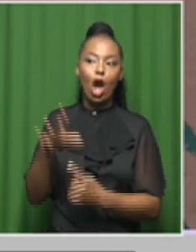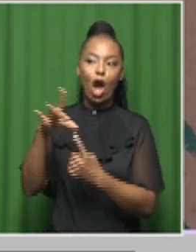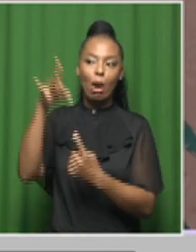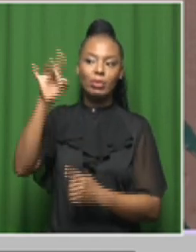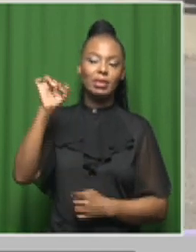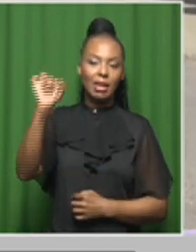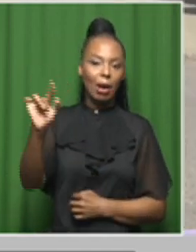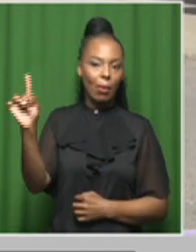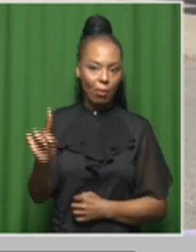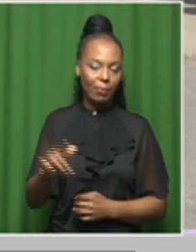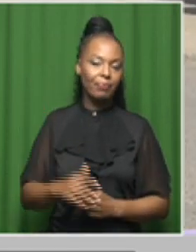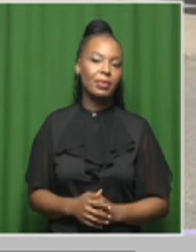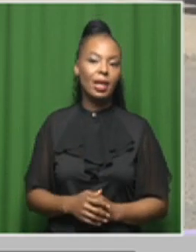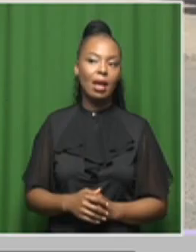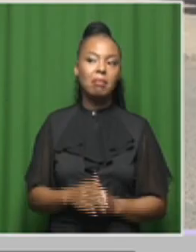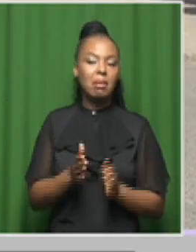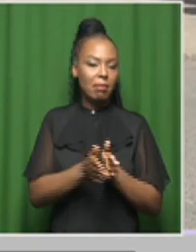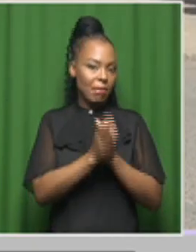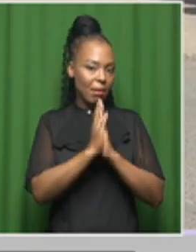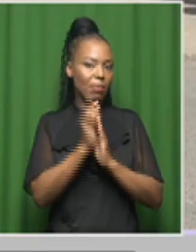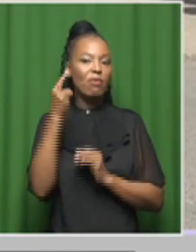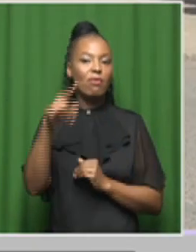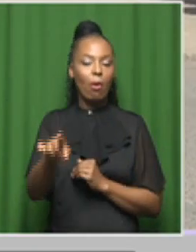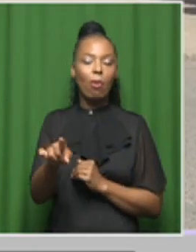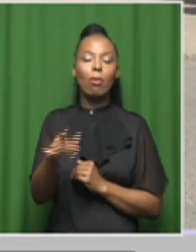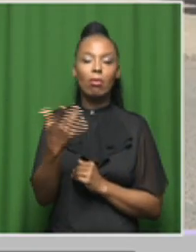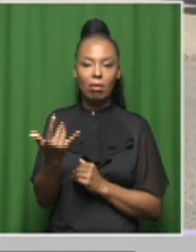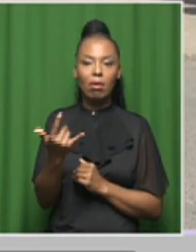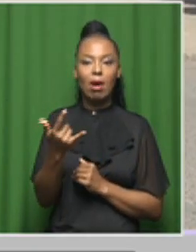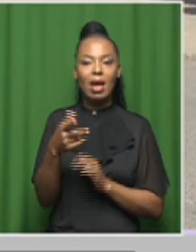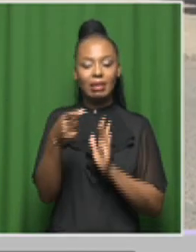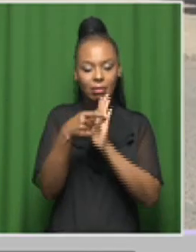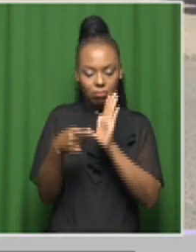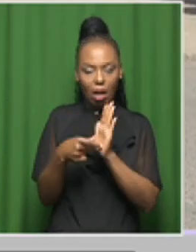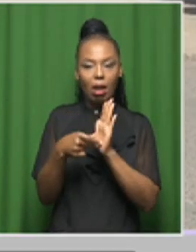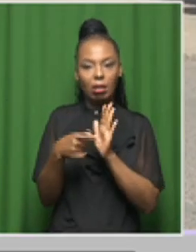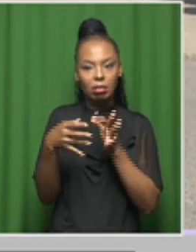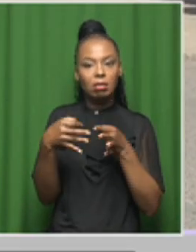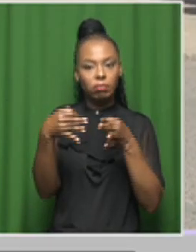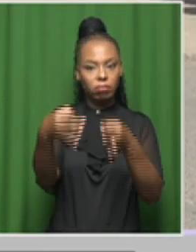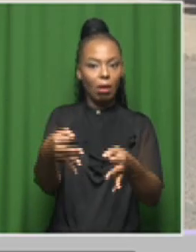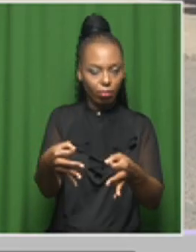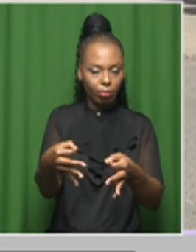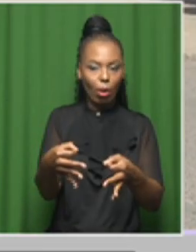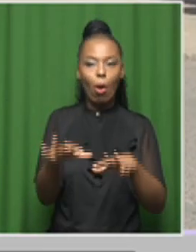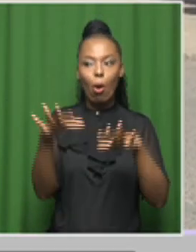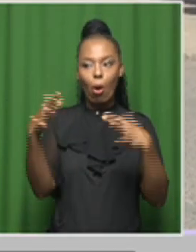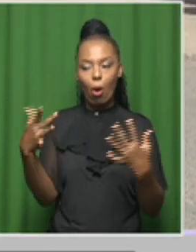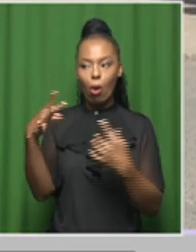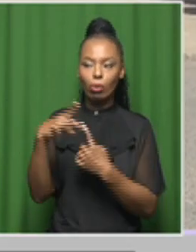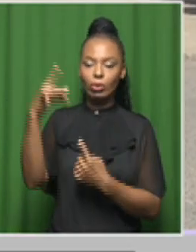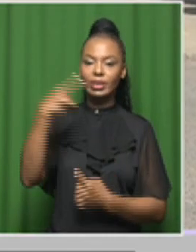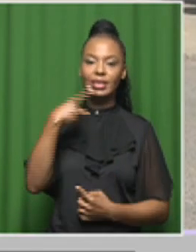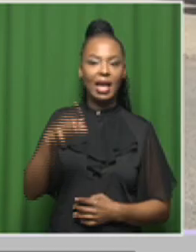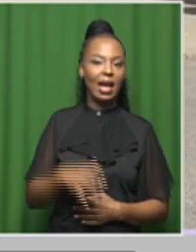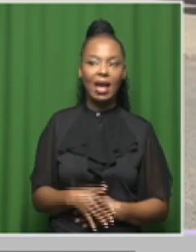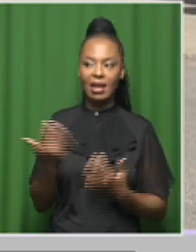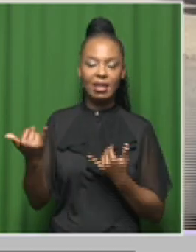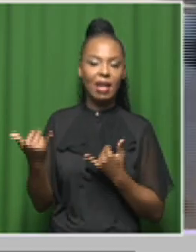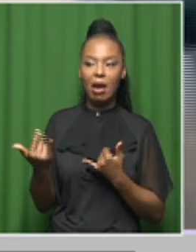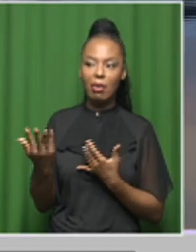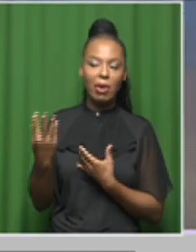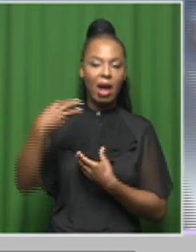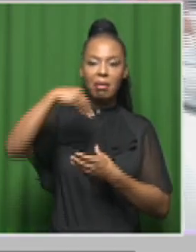request for a further extension, which will be granted, or they may choose to say, we no longer want to be associated, can we be